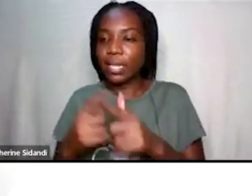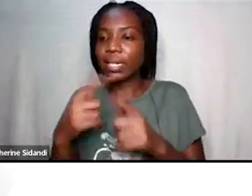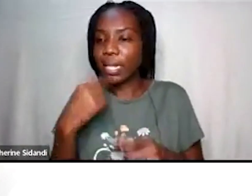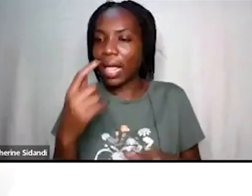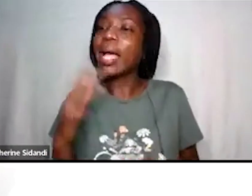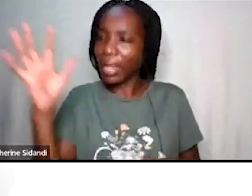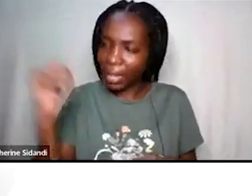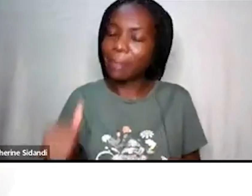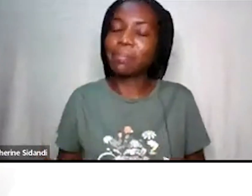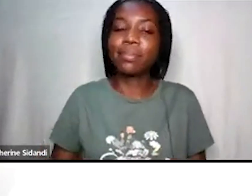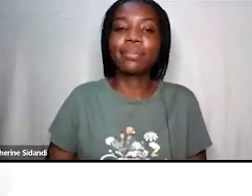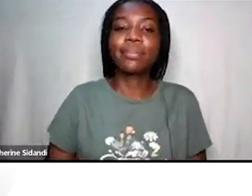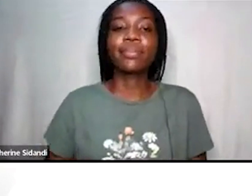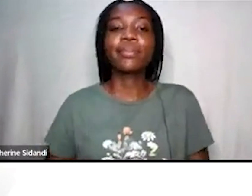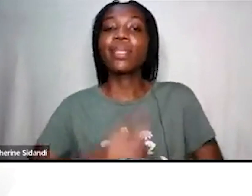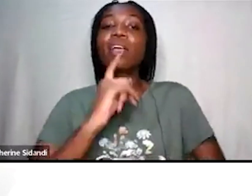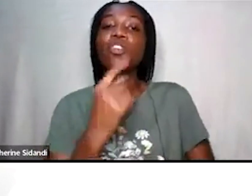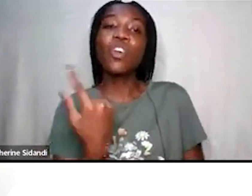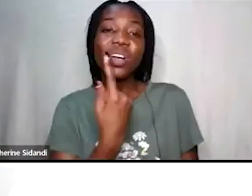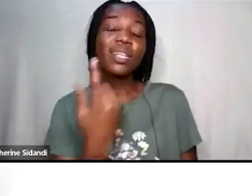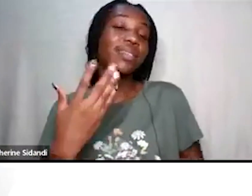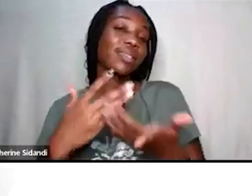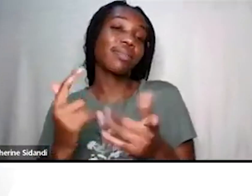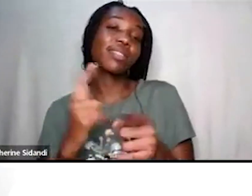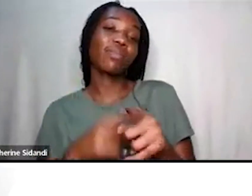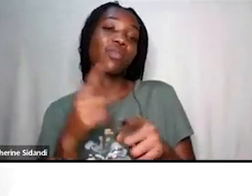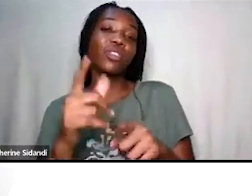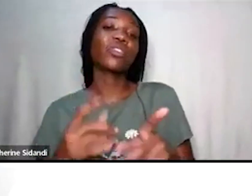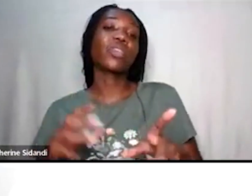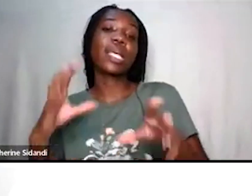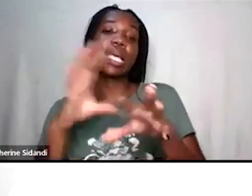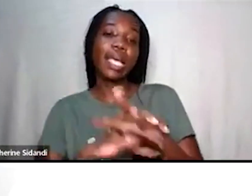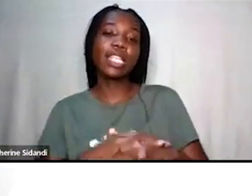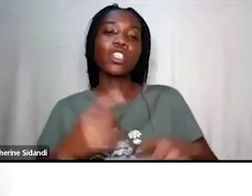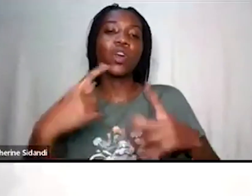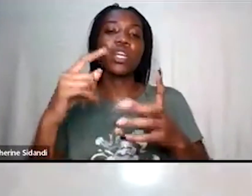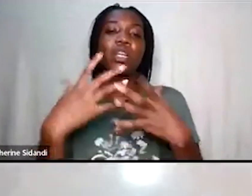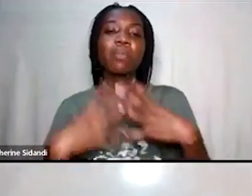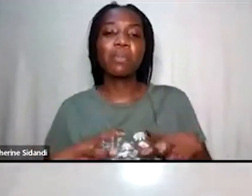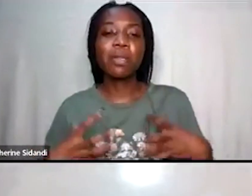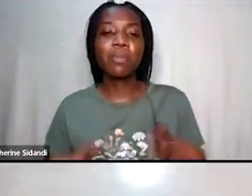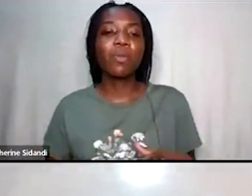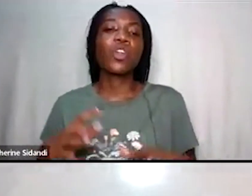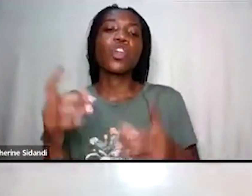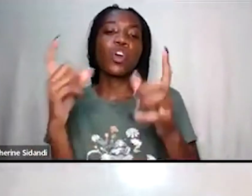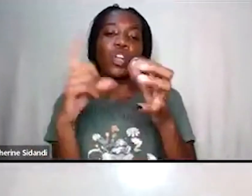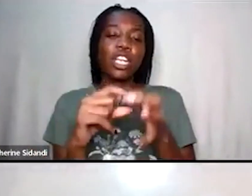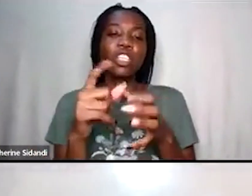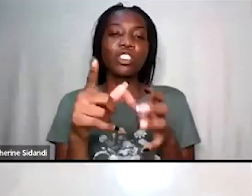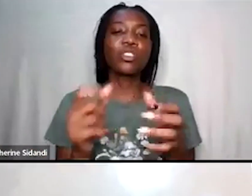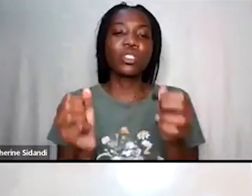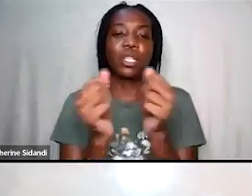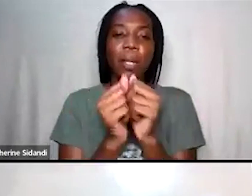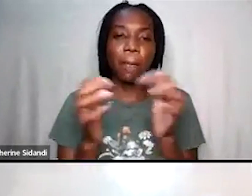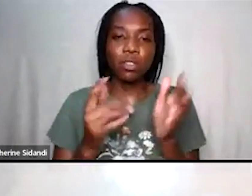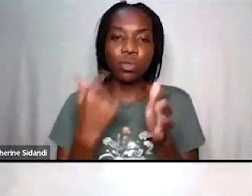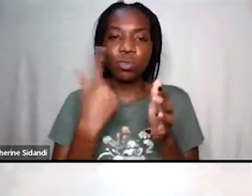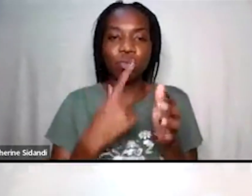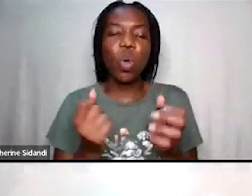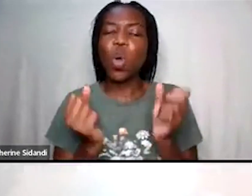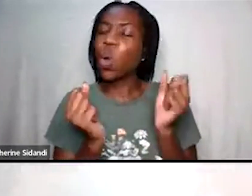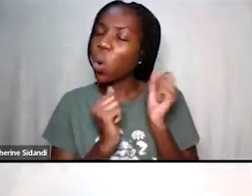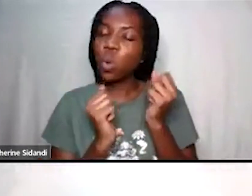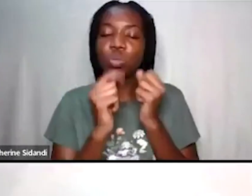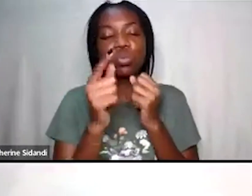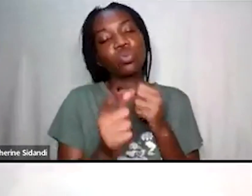see. So it is just a matter of time and also getting the right people to connect you to this person who wants to be so cold or who is very cold towards